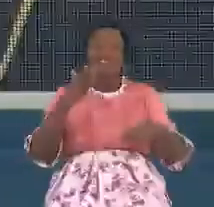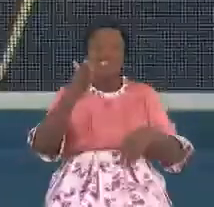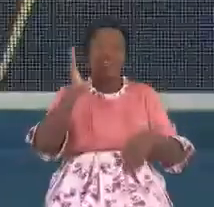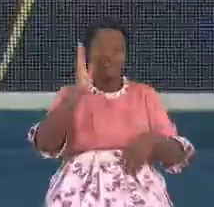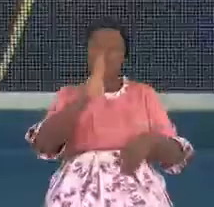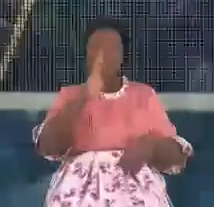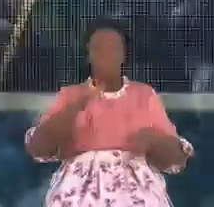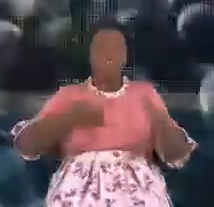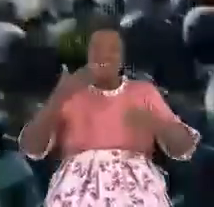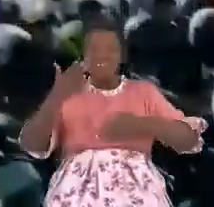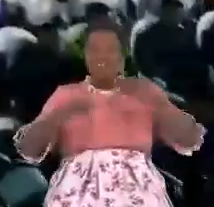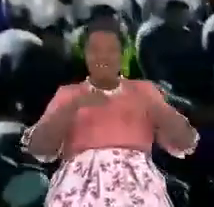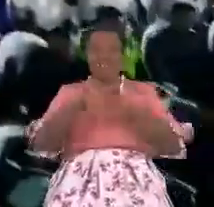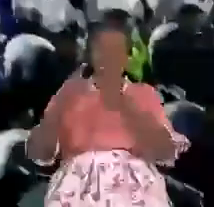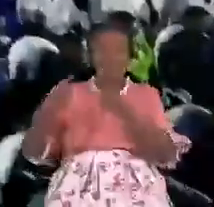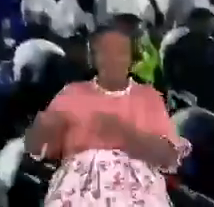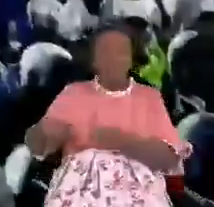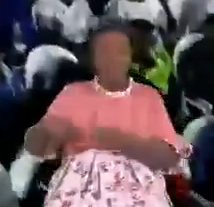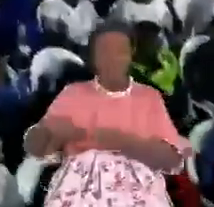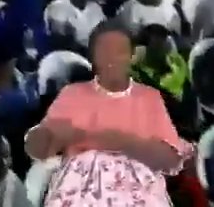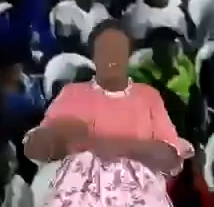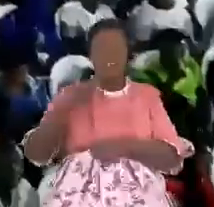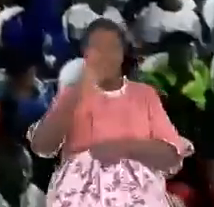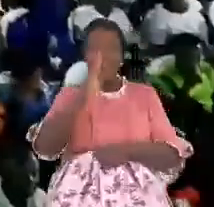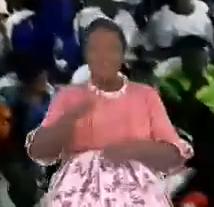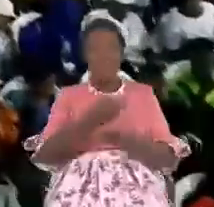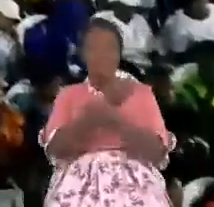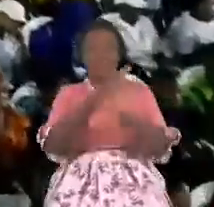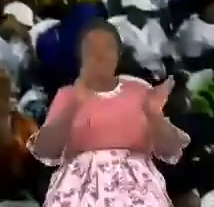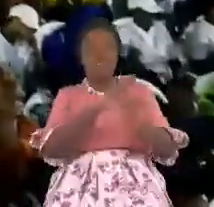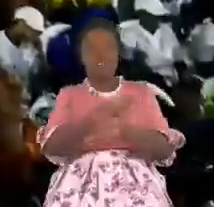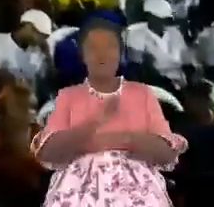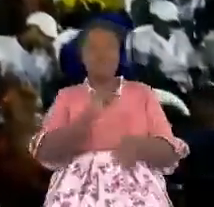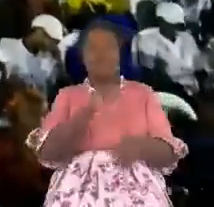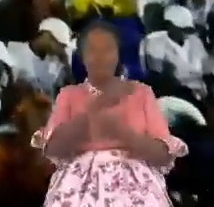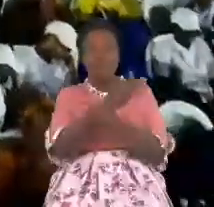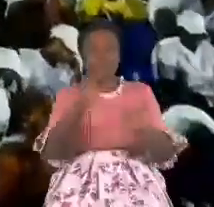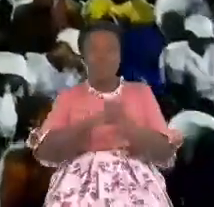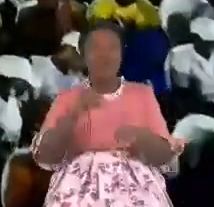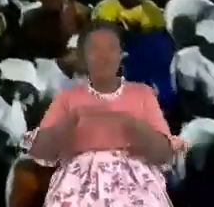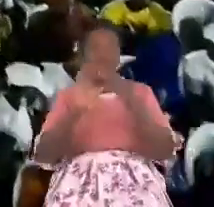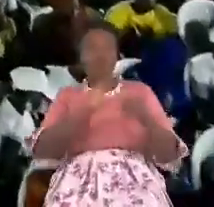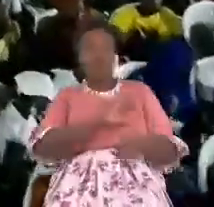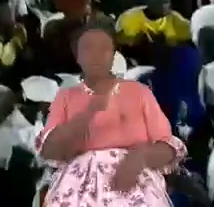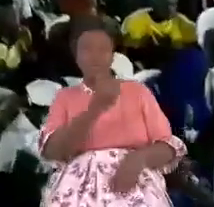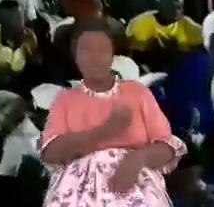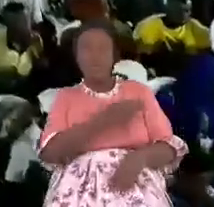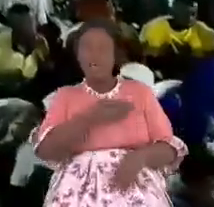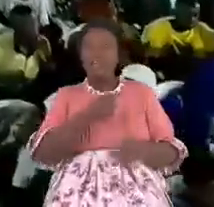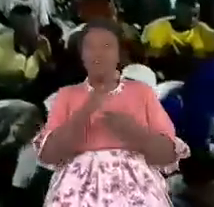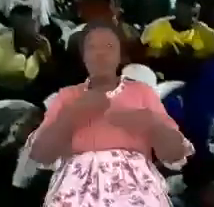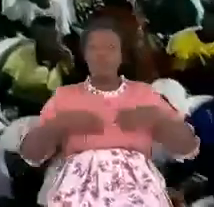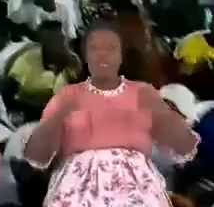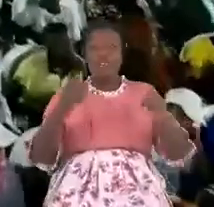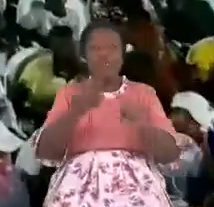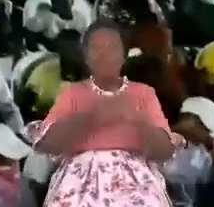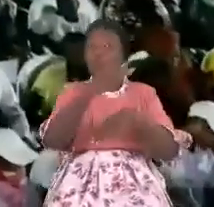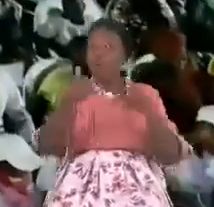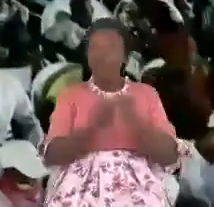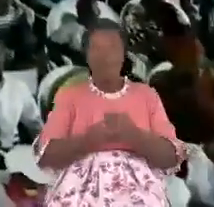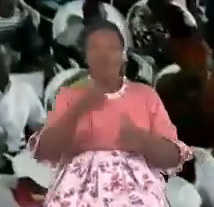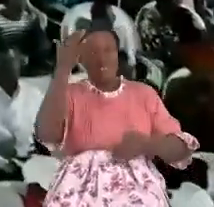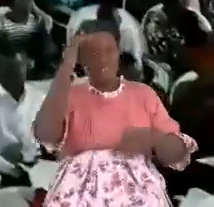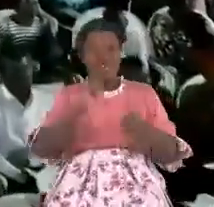heart. There will be freedom in your soul. There will be healing for every sickness you carry.